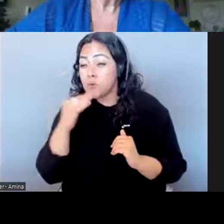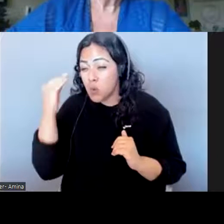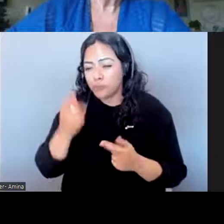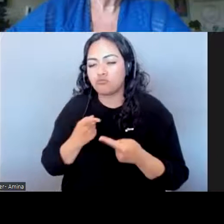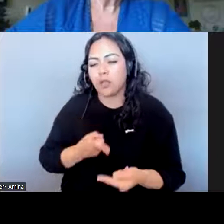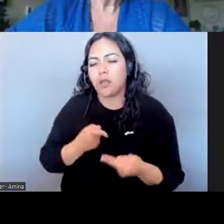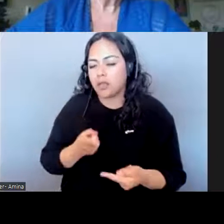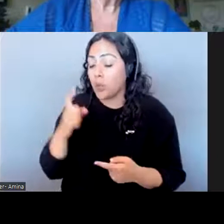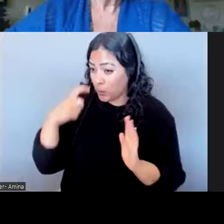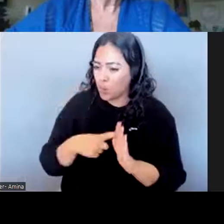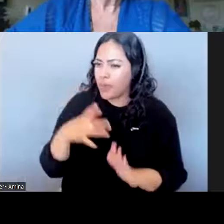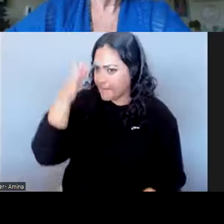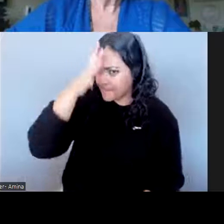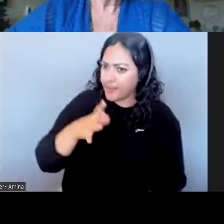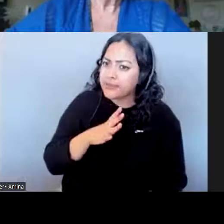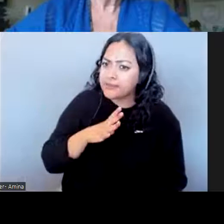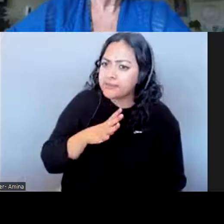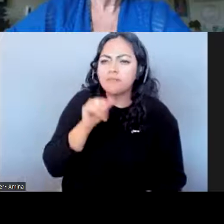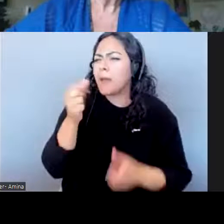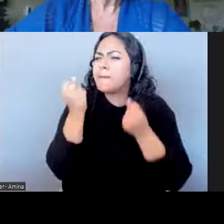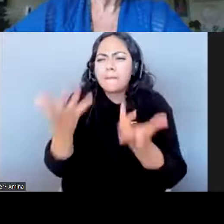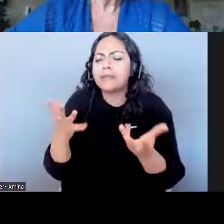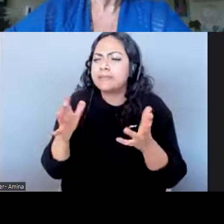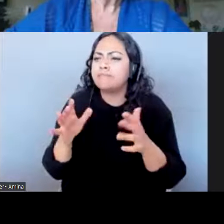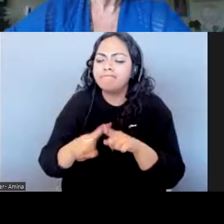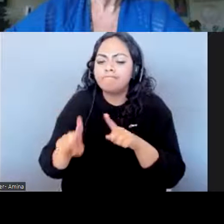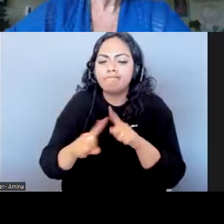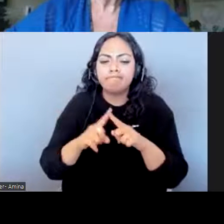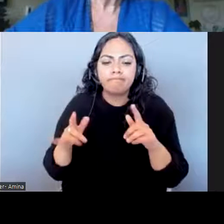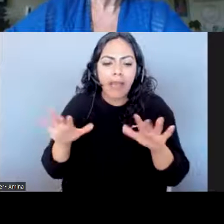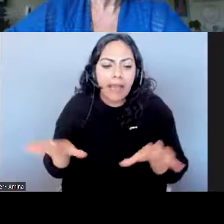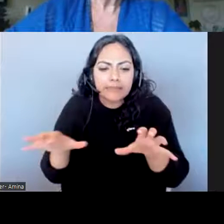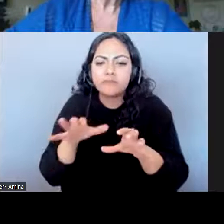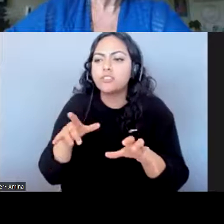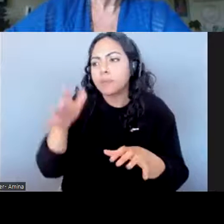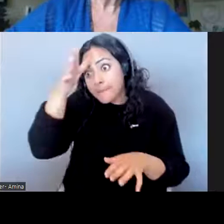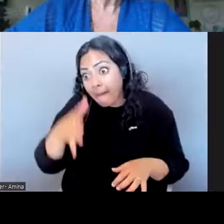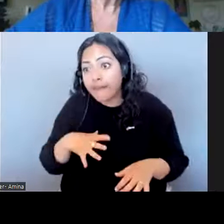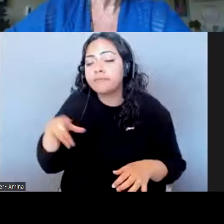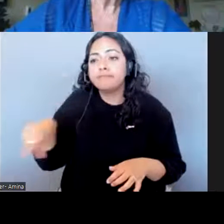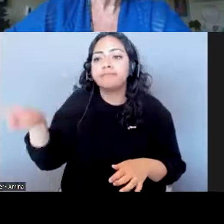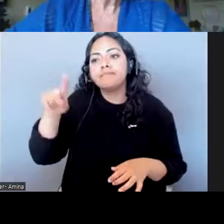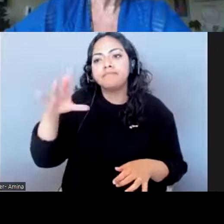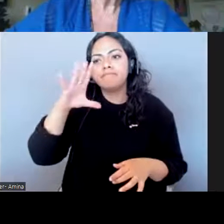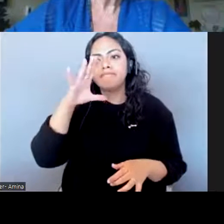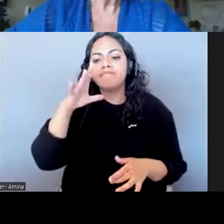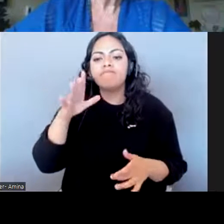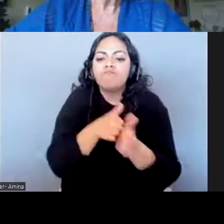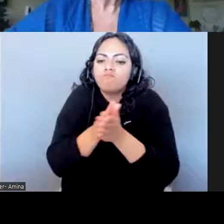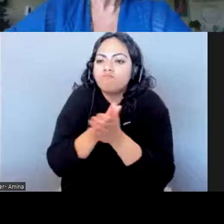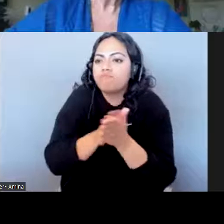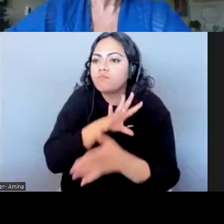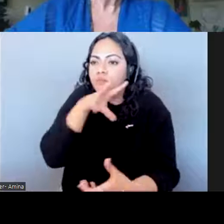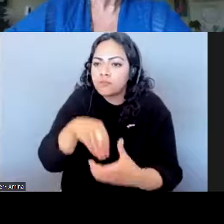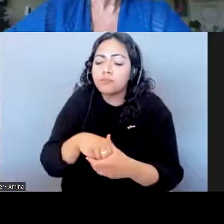gentleman folk, there's not a lot of activities that they were really interested in. So we came together, and